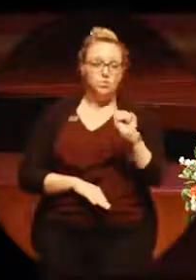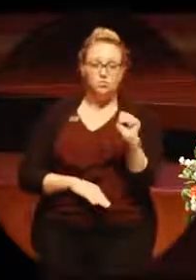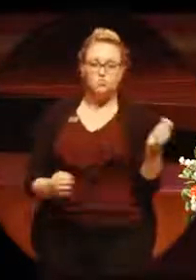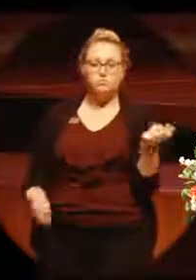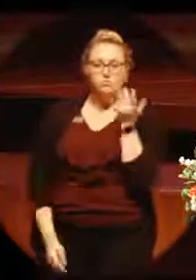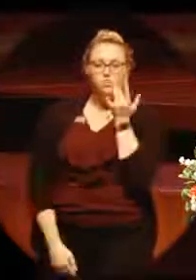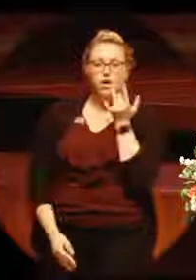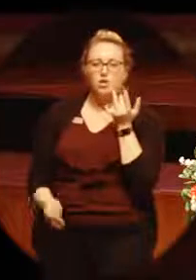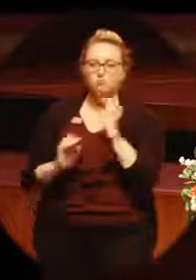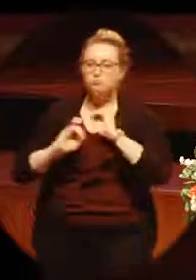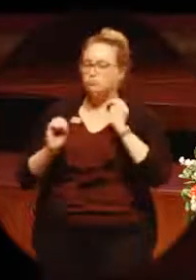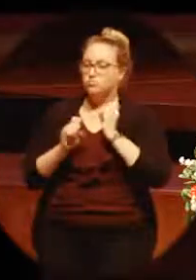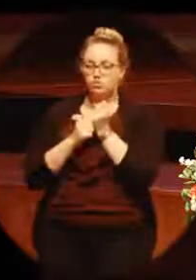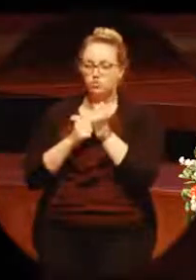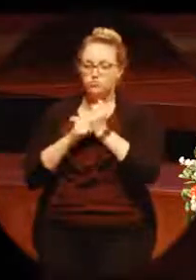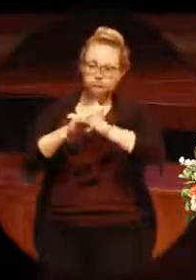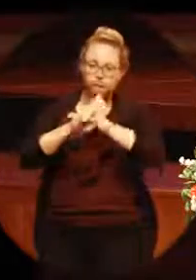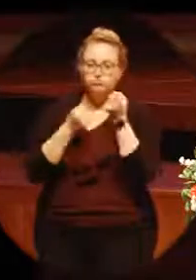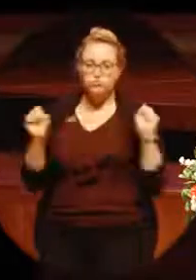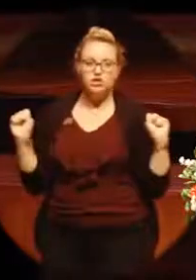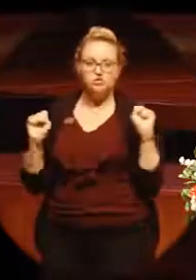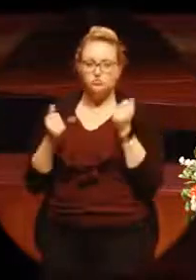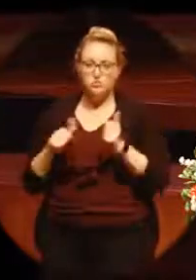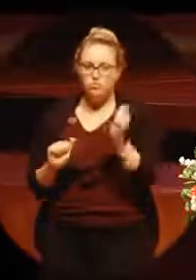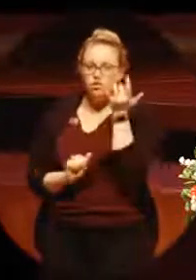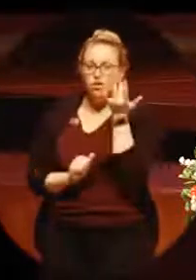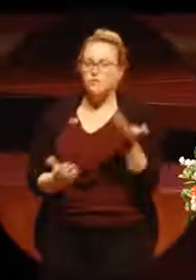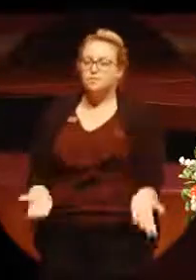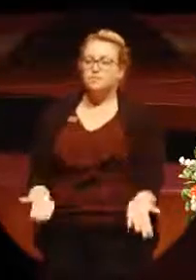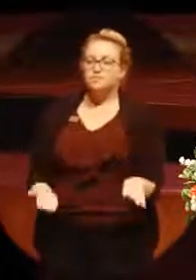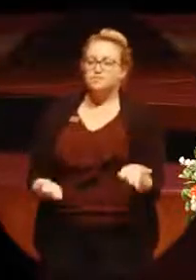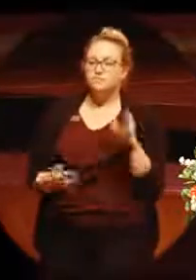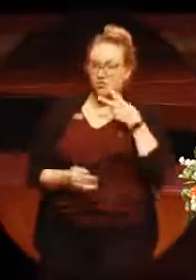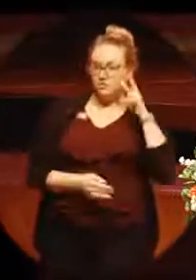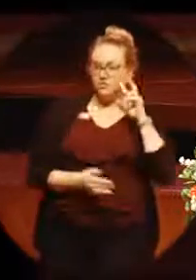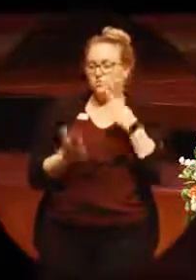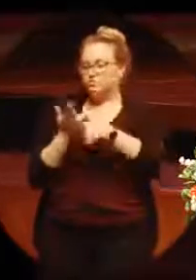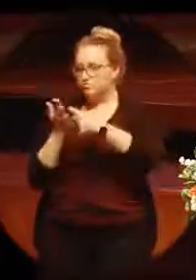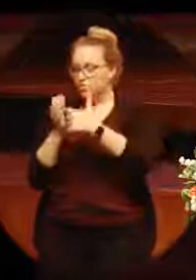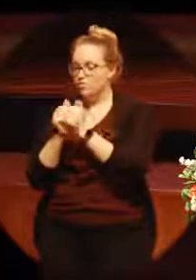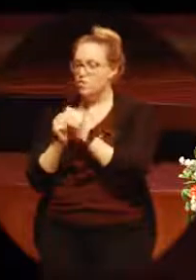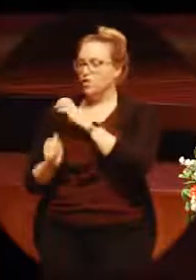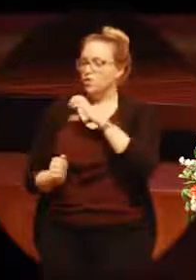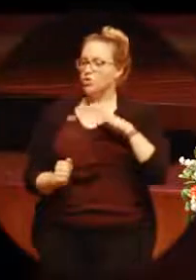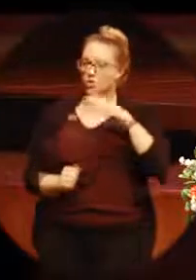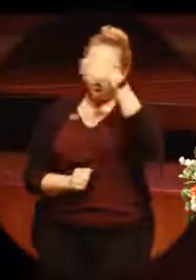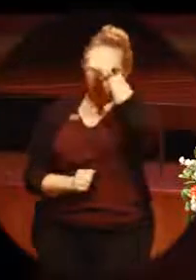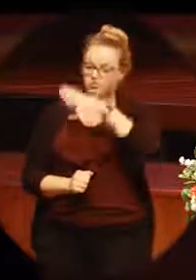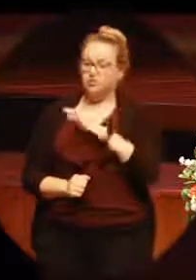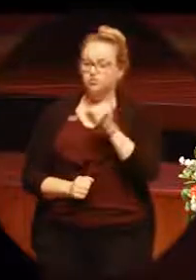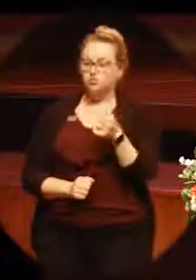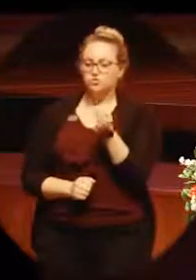is, why was there no rescue attempt? The day before yesterday, I talked with one of our honorable congressmen, that'd